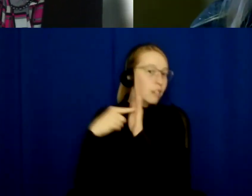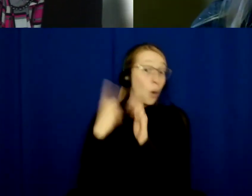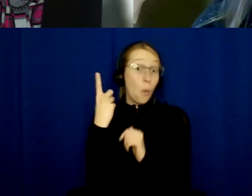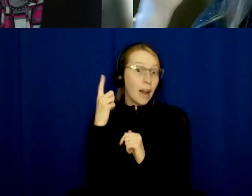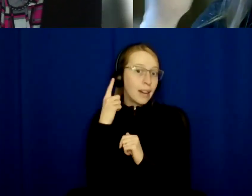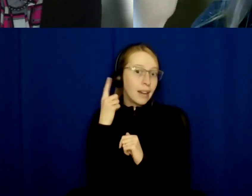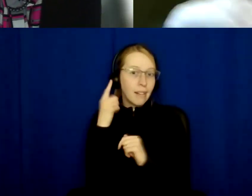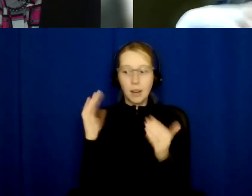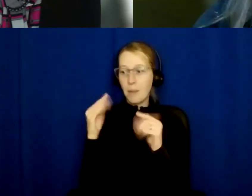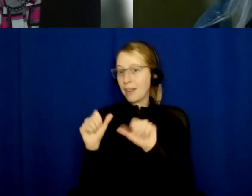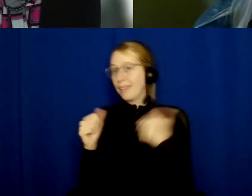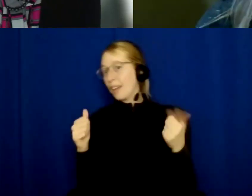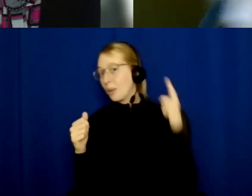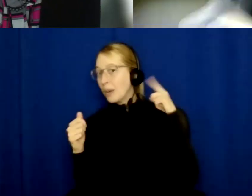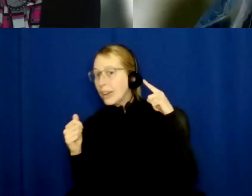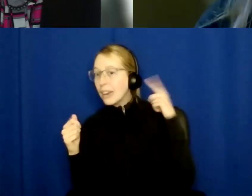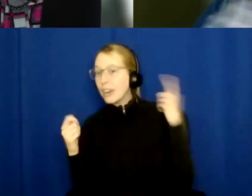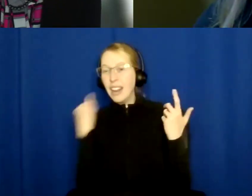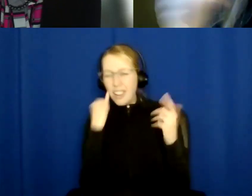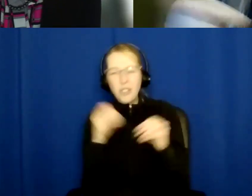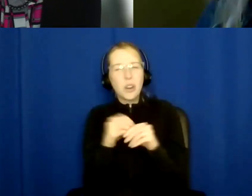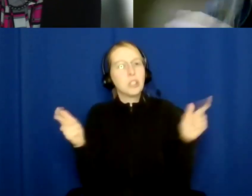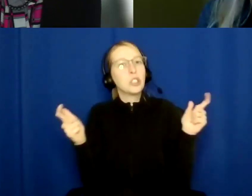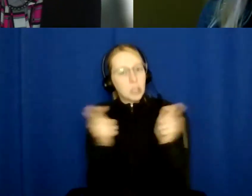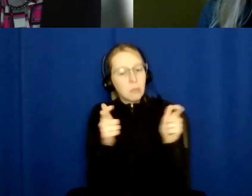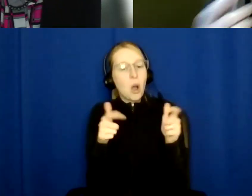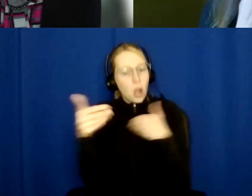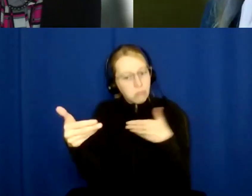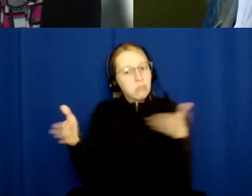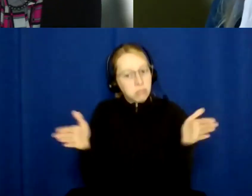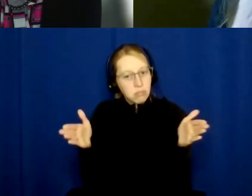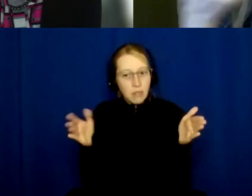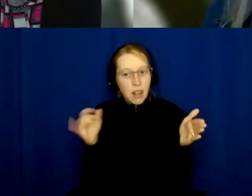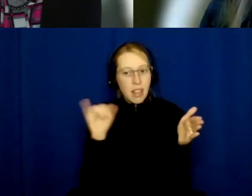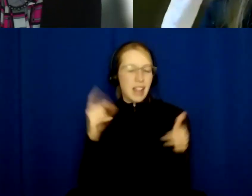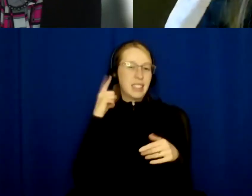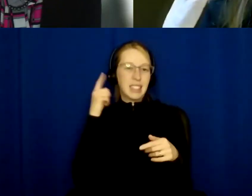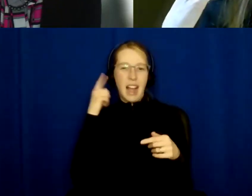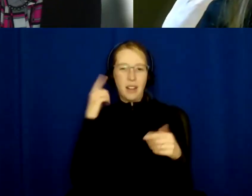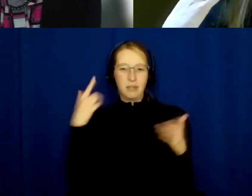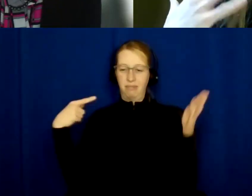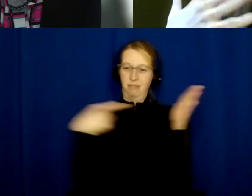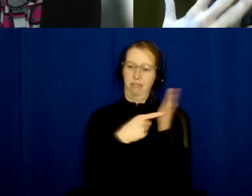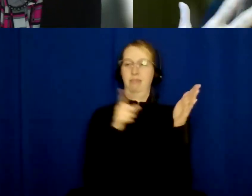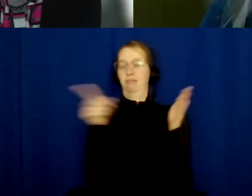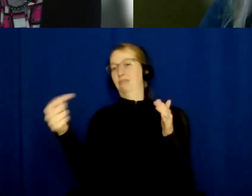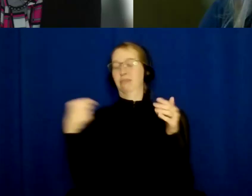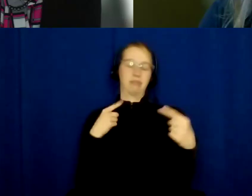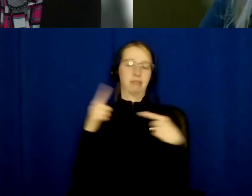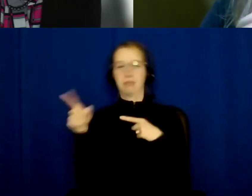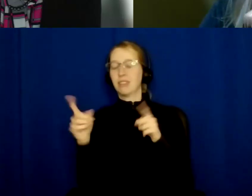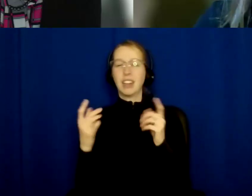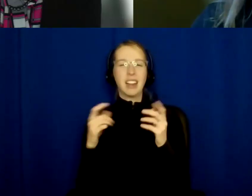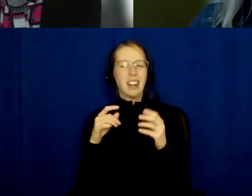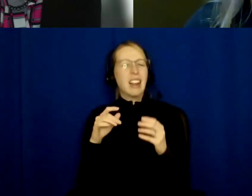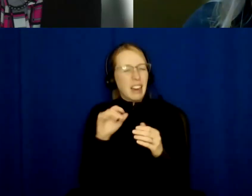be, if you're in a small space, that kind of bouncing around of sound is going to be a little bit more